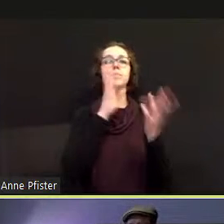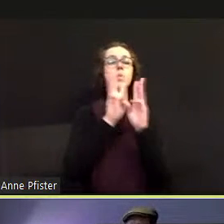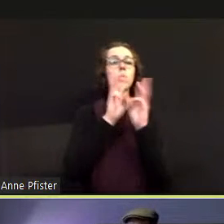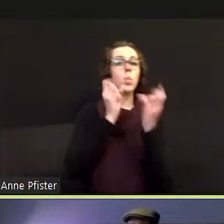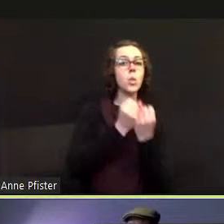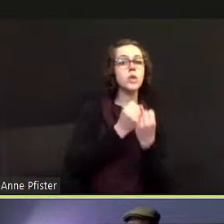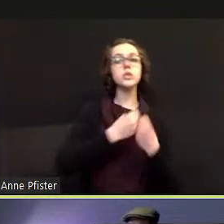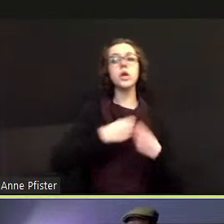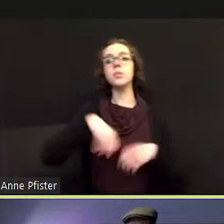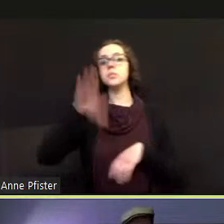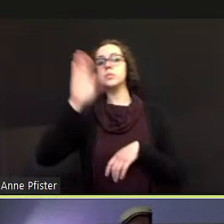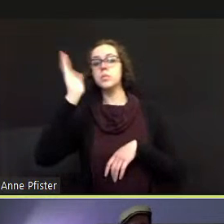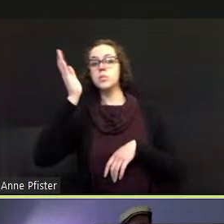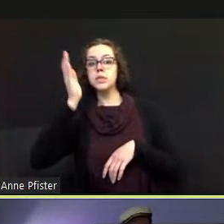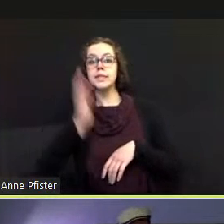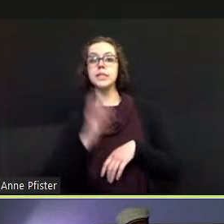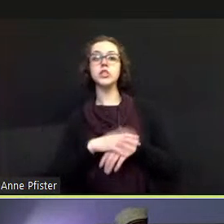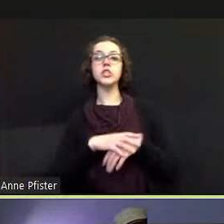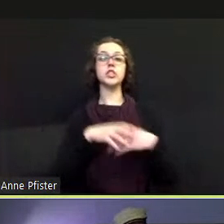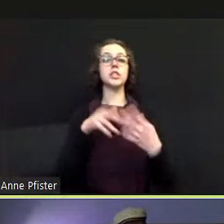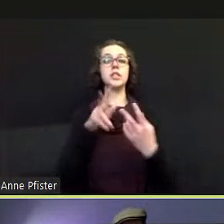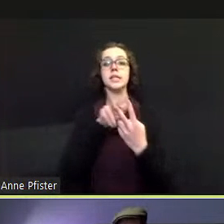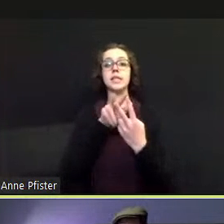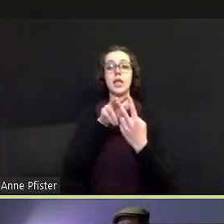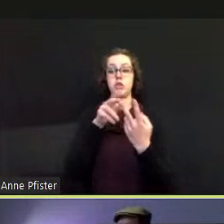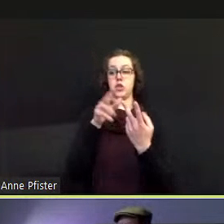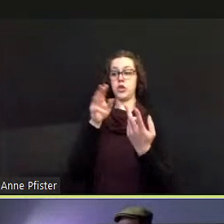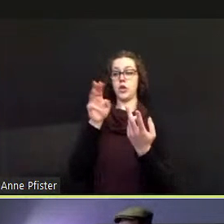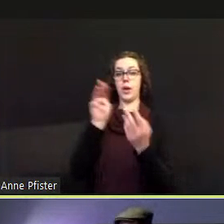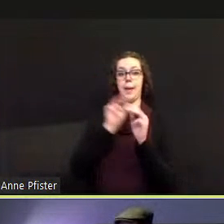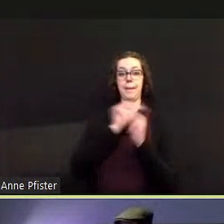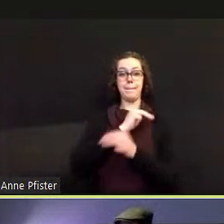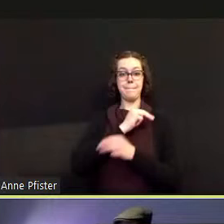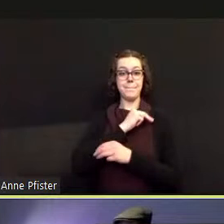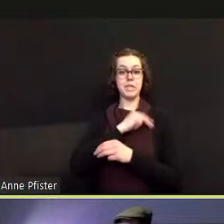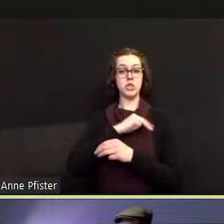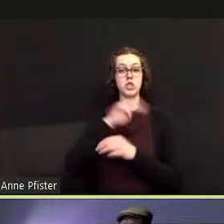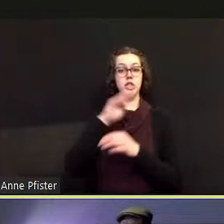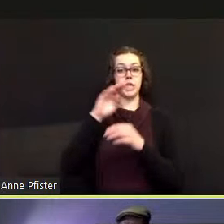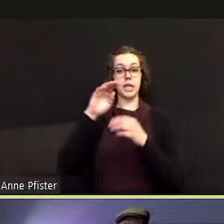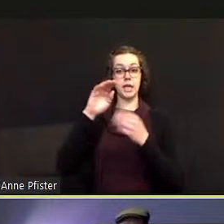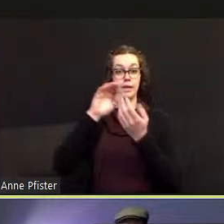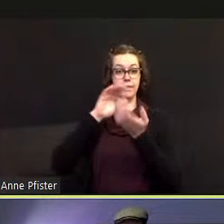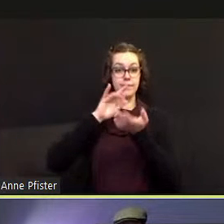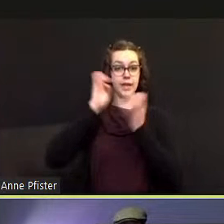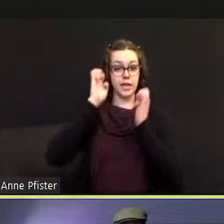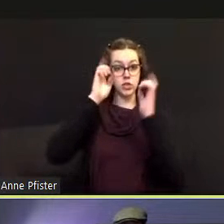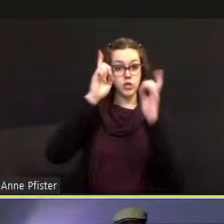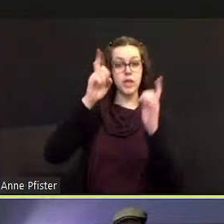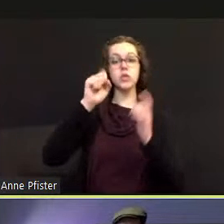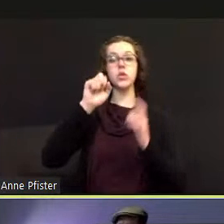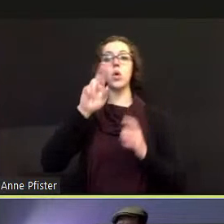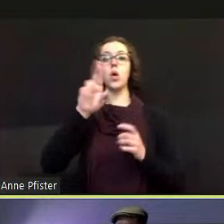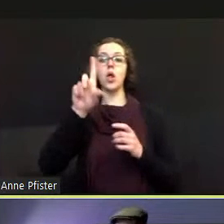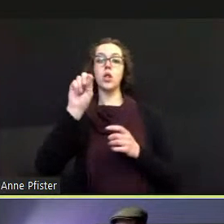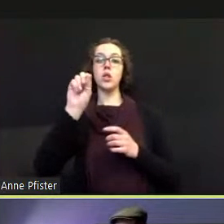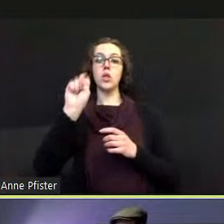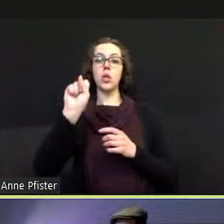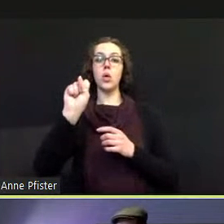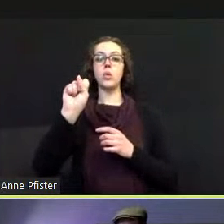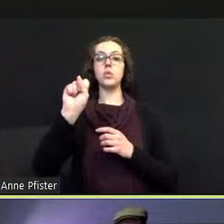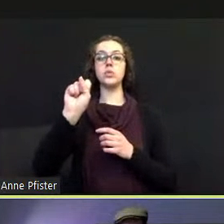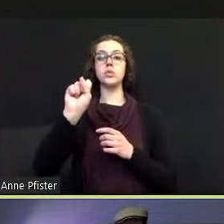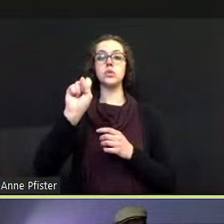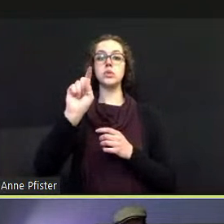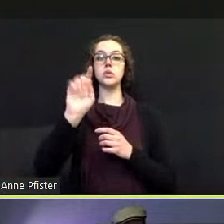workshops and presentations that were done either by the Ministry of Education or Los Pepitos, which is a nonprofit that